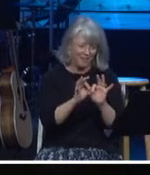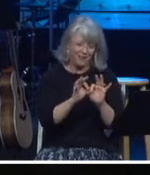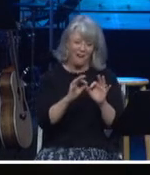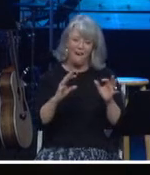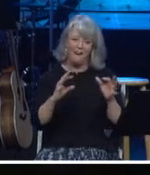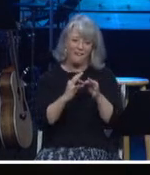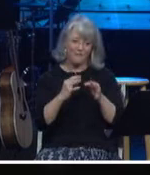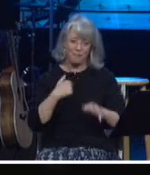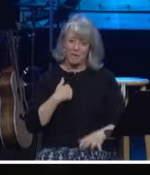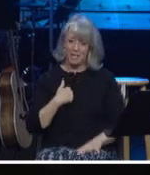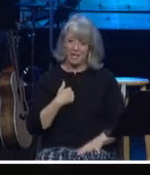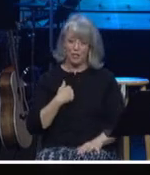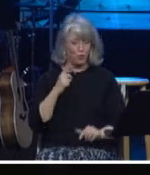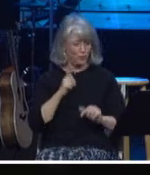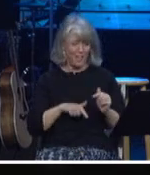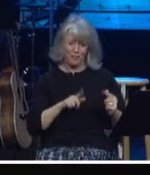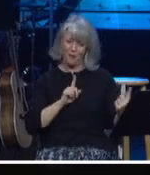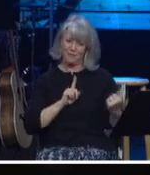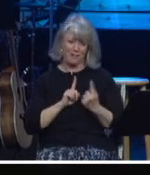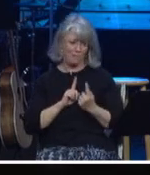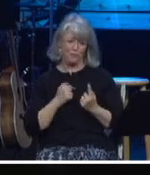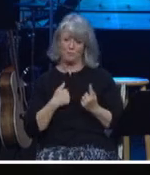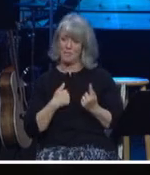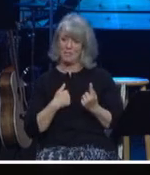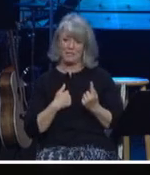He can't come to me.